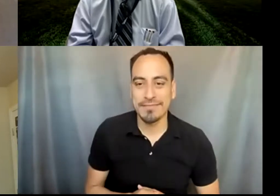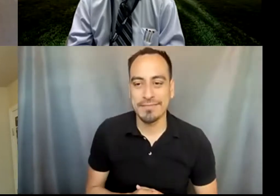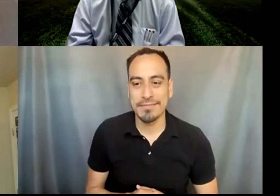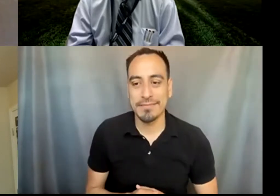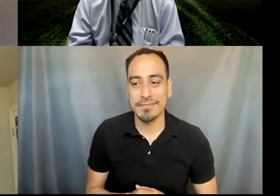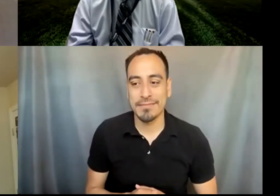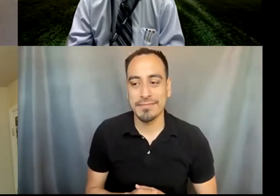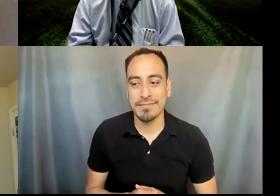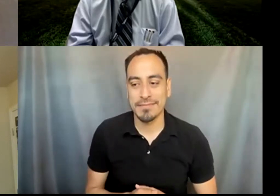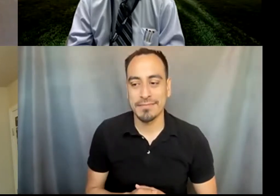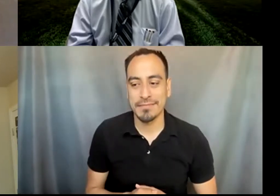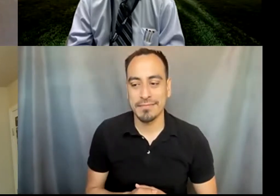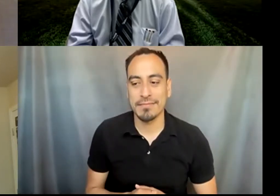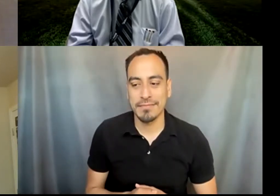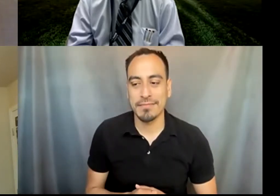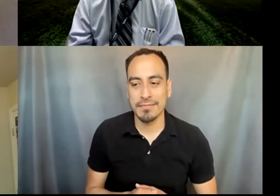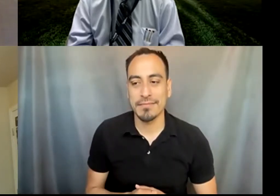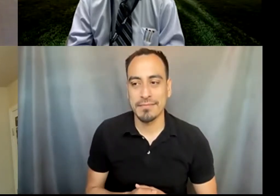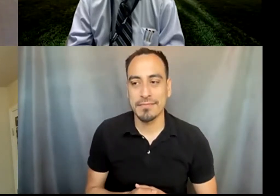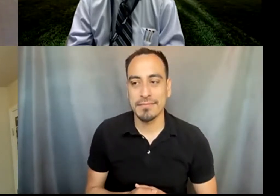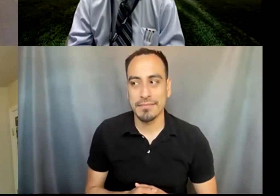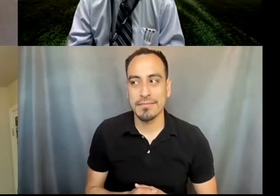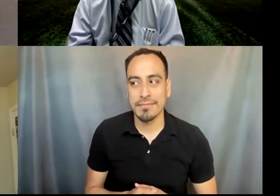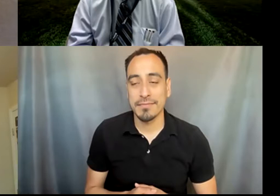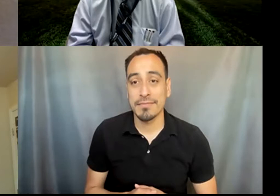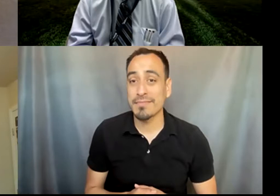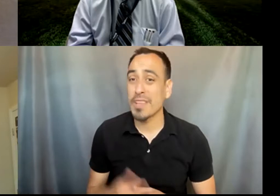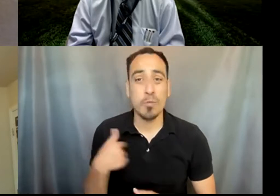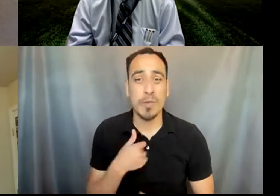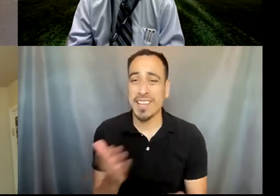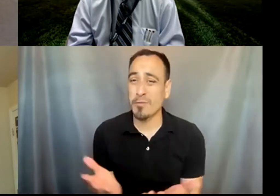is to get it if you're eligible.